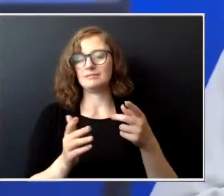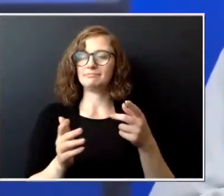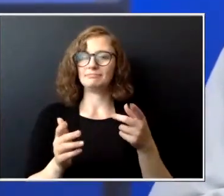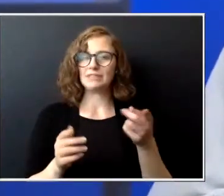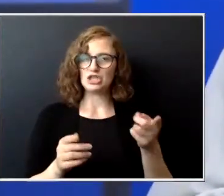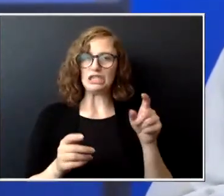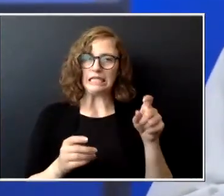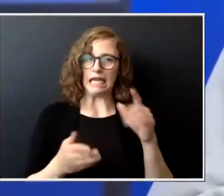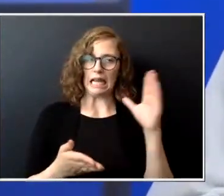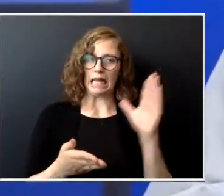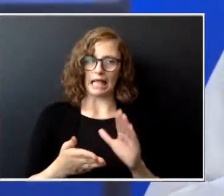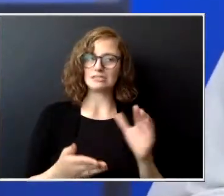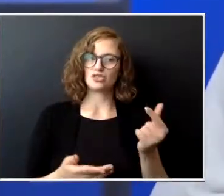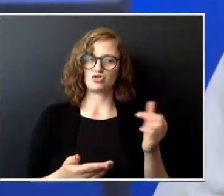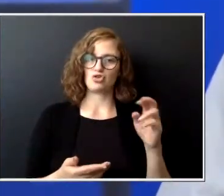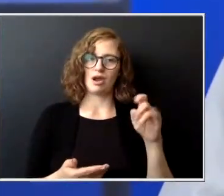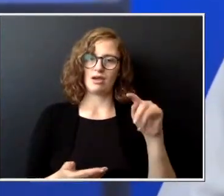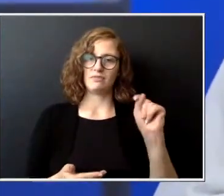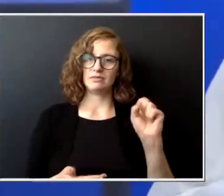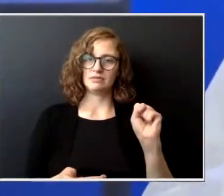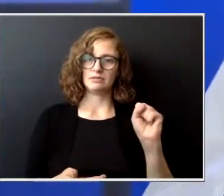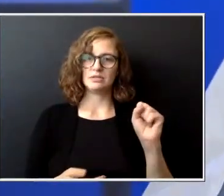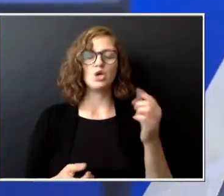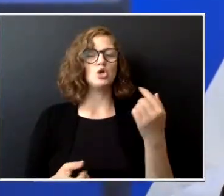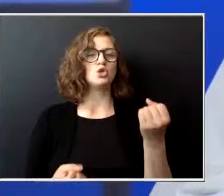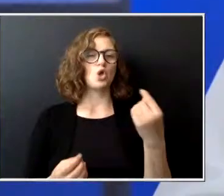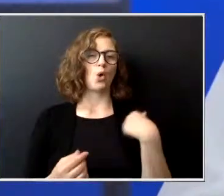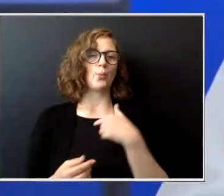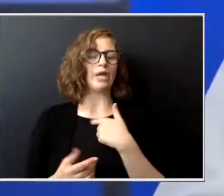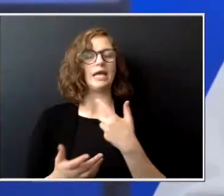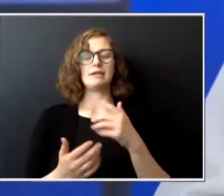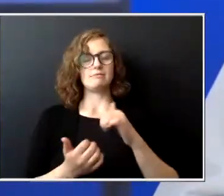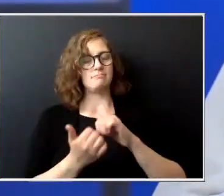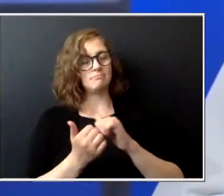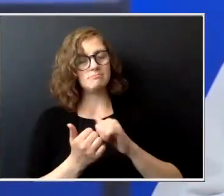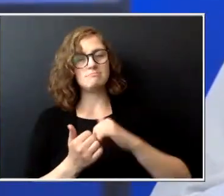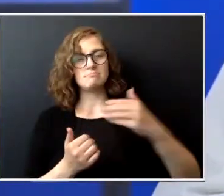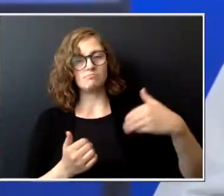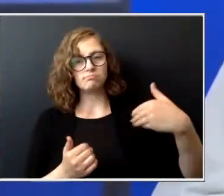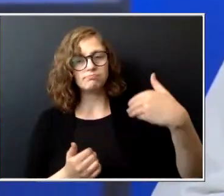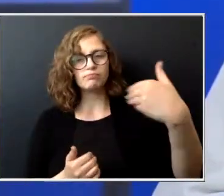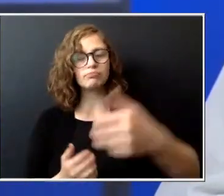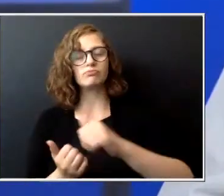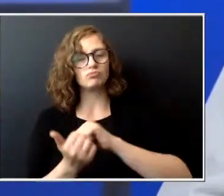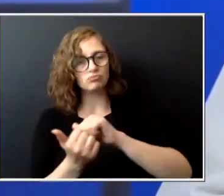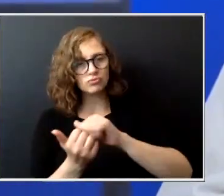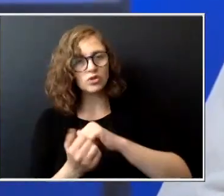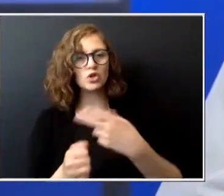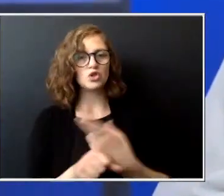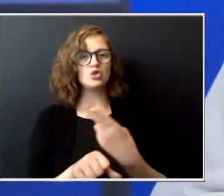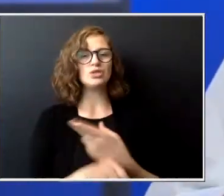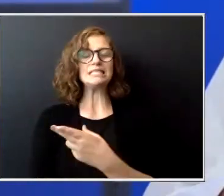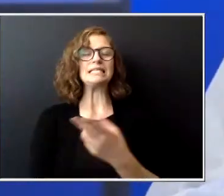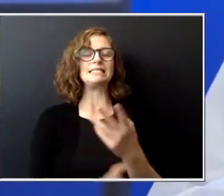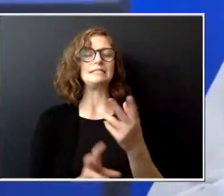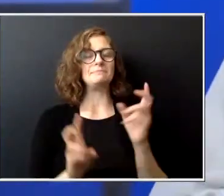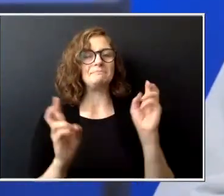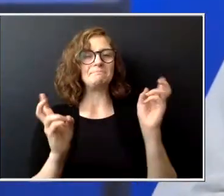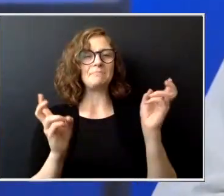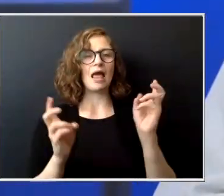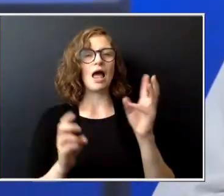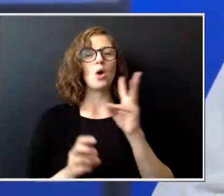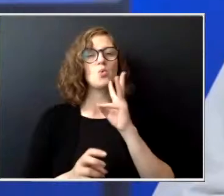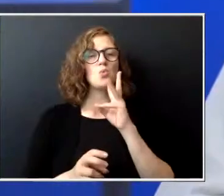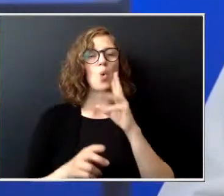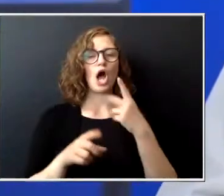did those, we call it serial cleaning of the wounds. We used a specific kind of water knife kind of tool to clean those wounds, to